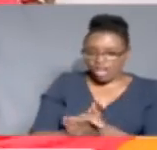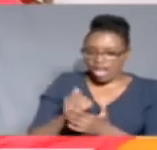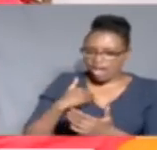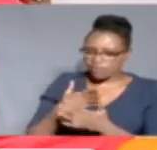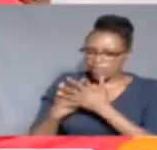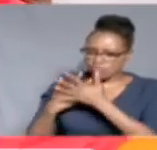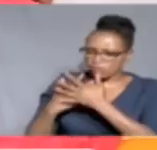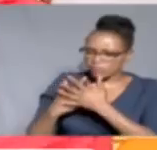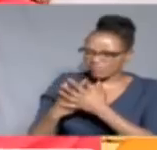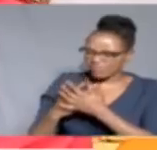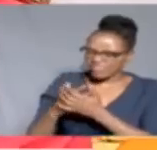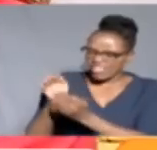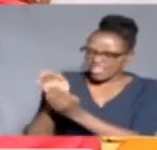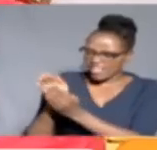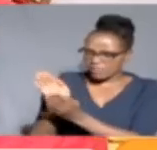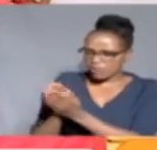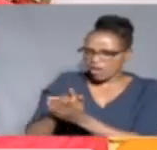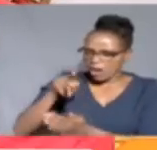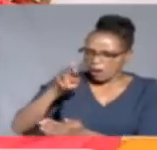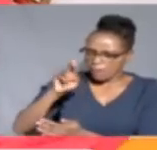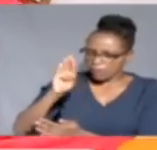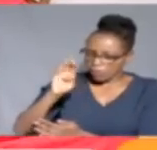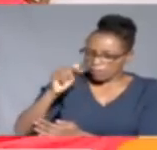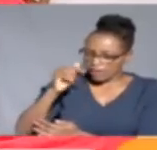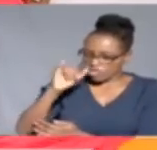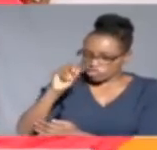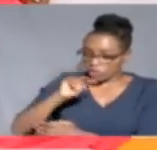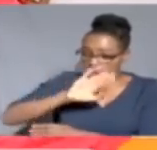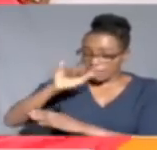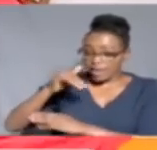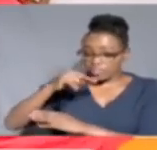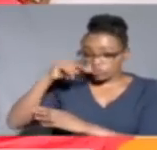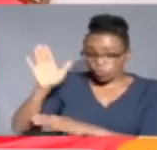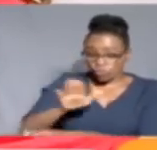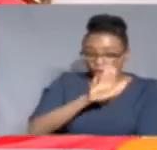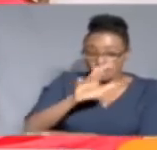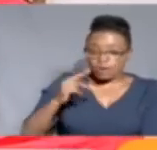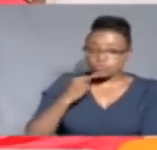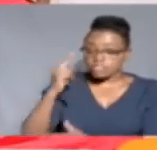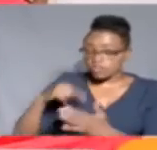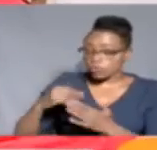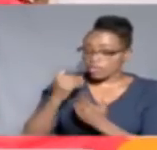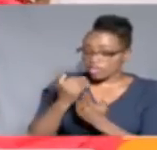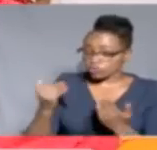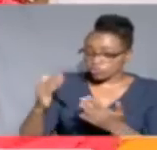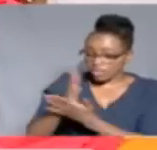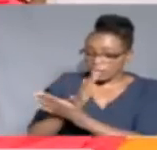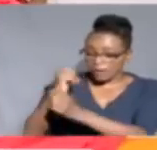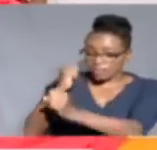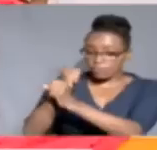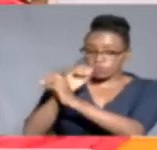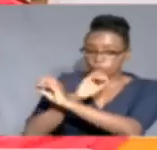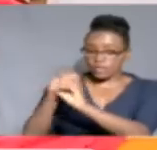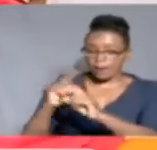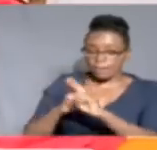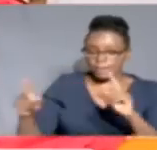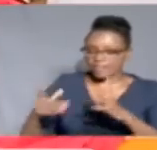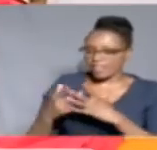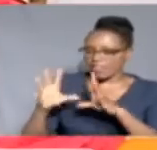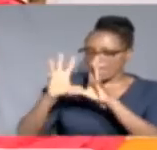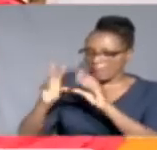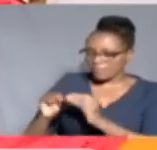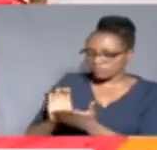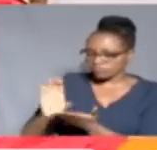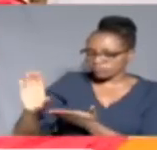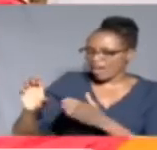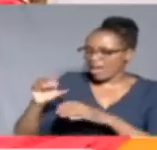officers. Are they adequately funded? This goes back to Parliament. In as much as we're saying the children's department is not working, what is the budgetary allocation they're